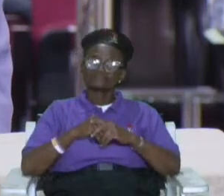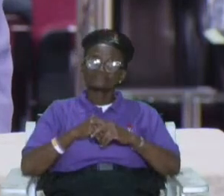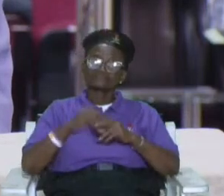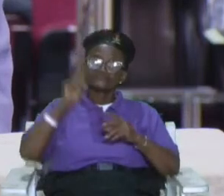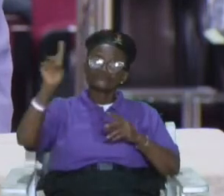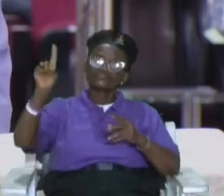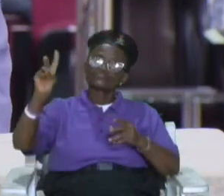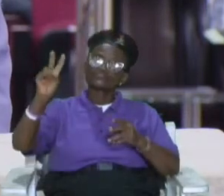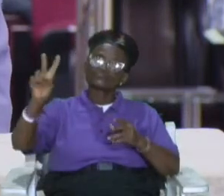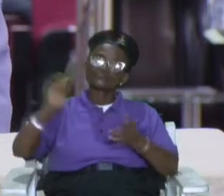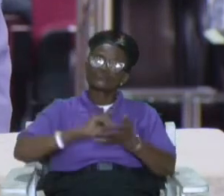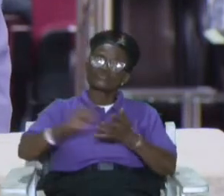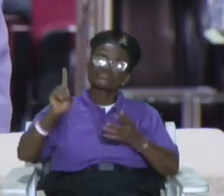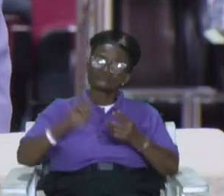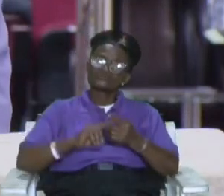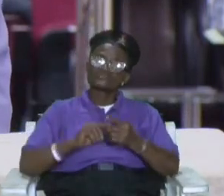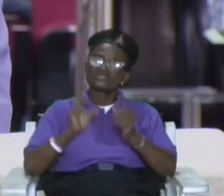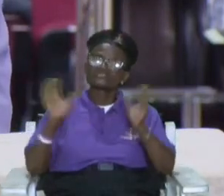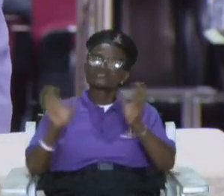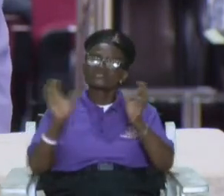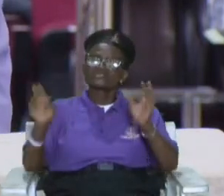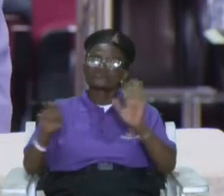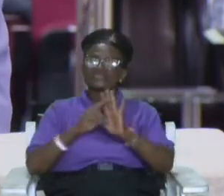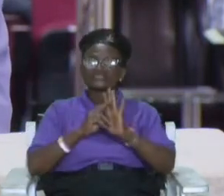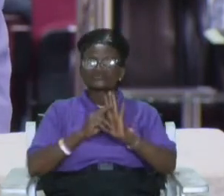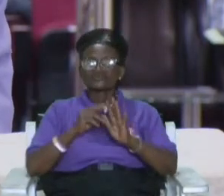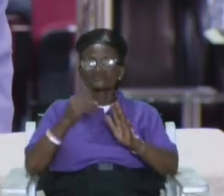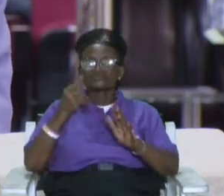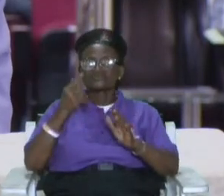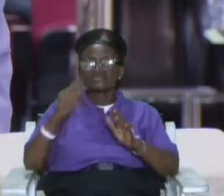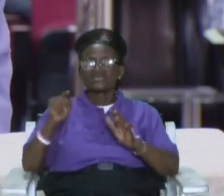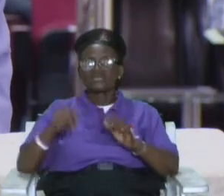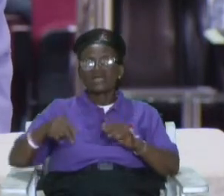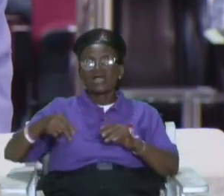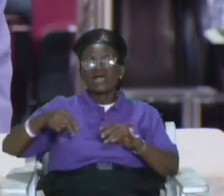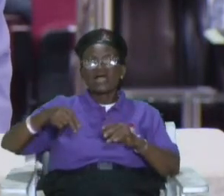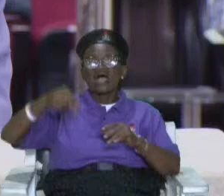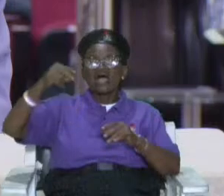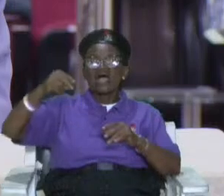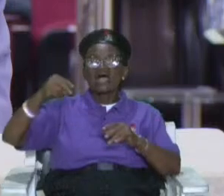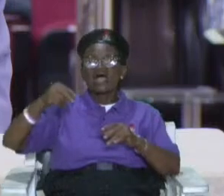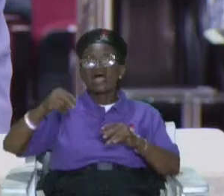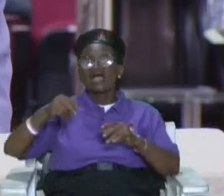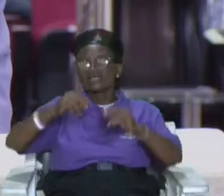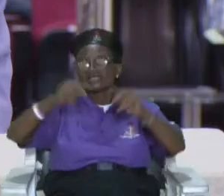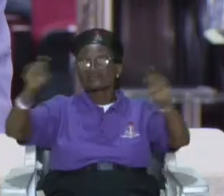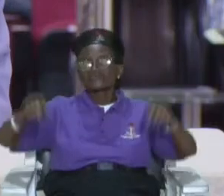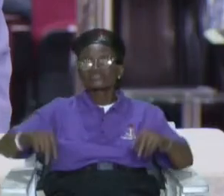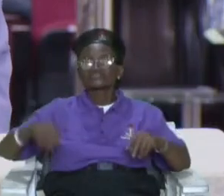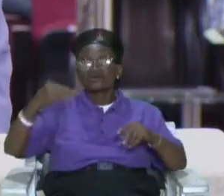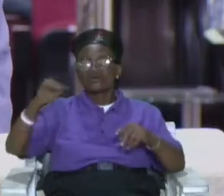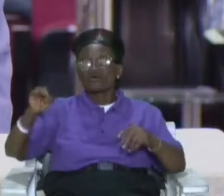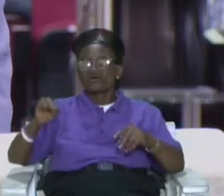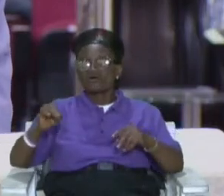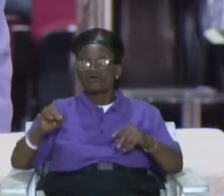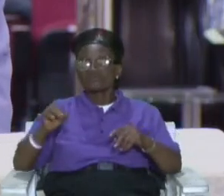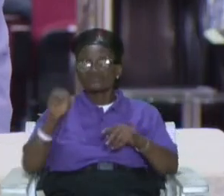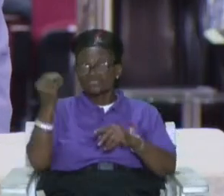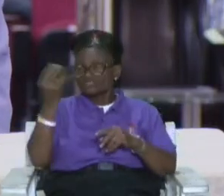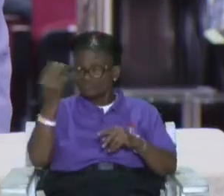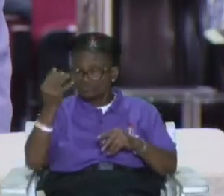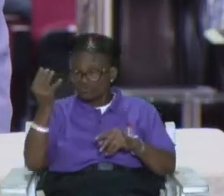2 weeks to the celebration, the high priest of Igugun festival died.